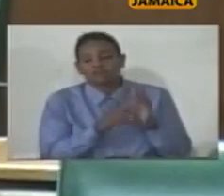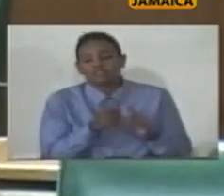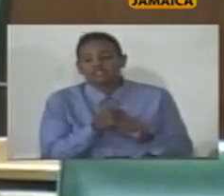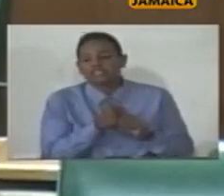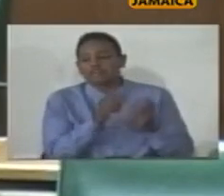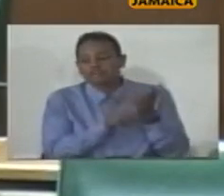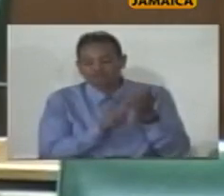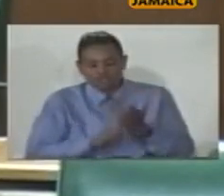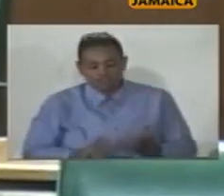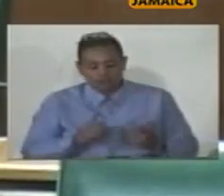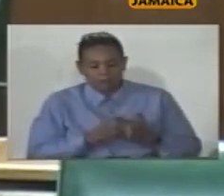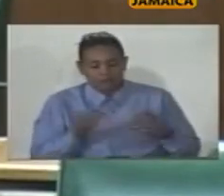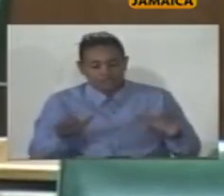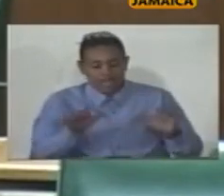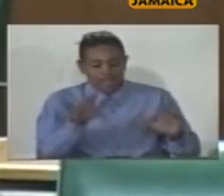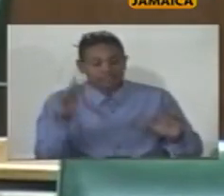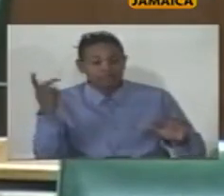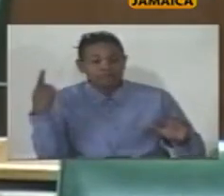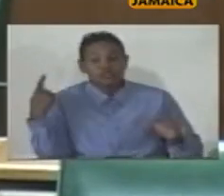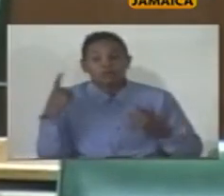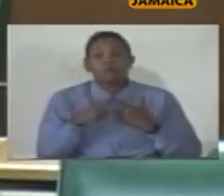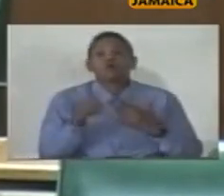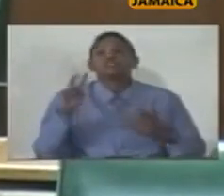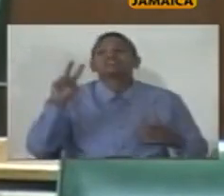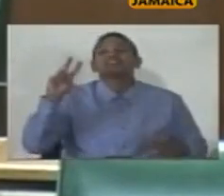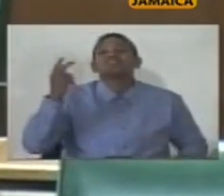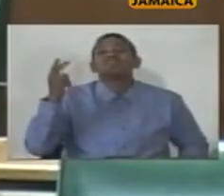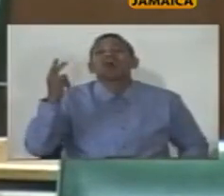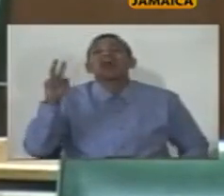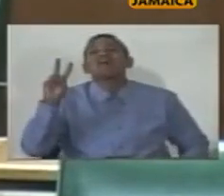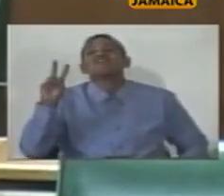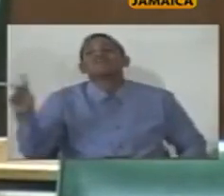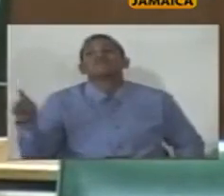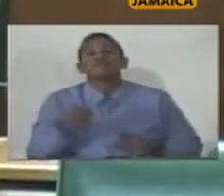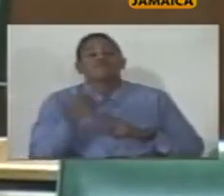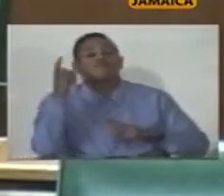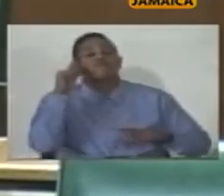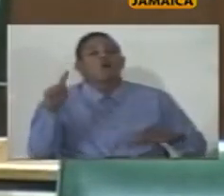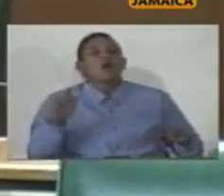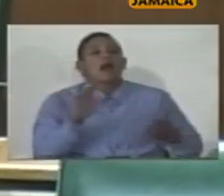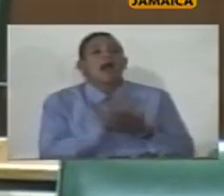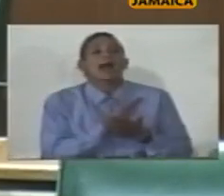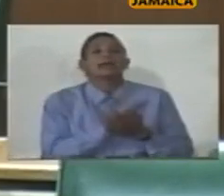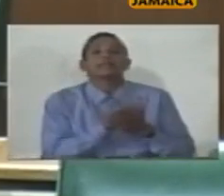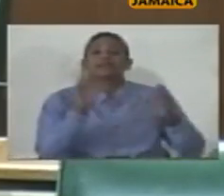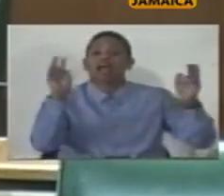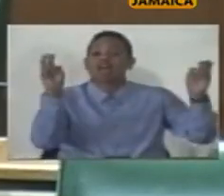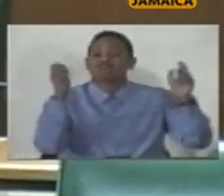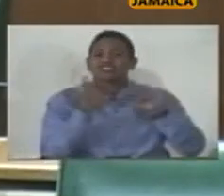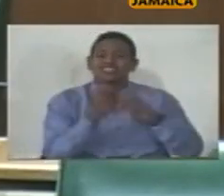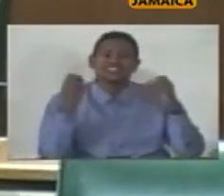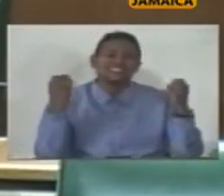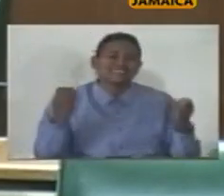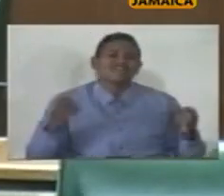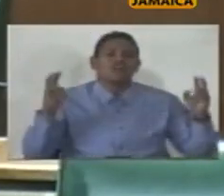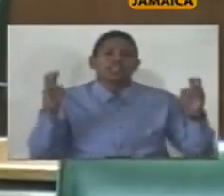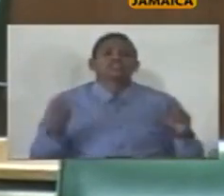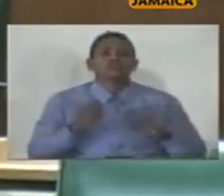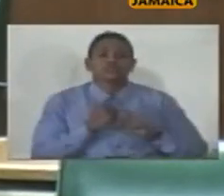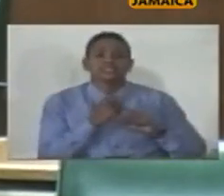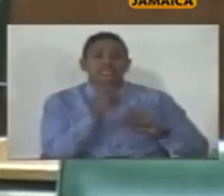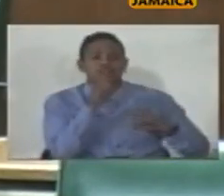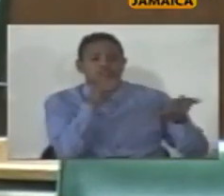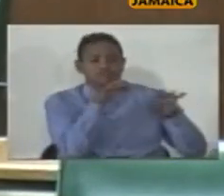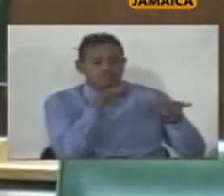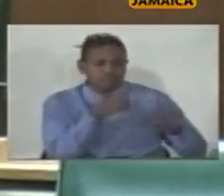and acting principal, and the vice principal for academic affairs. Several issues were